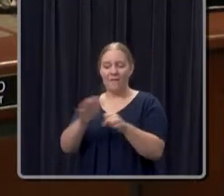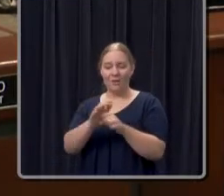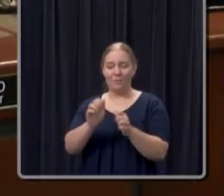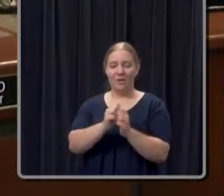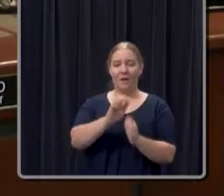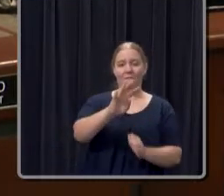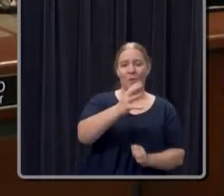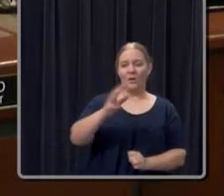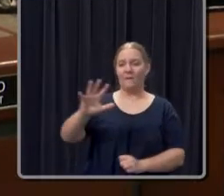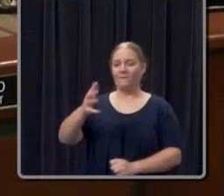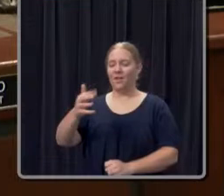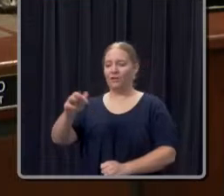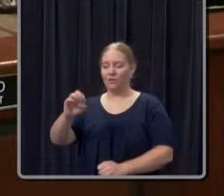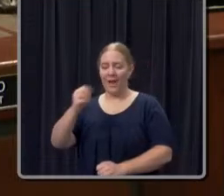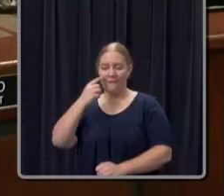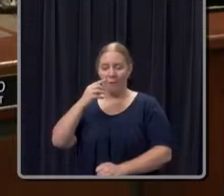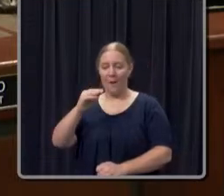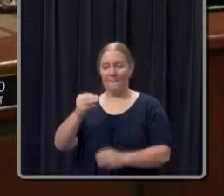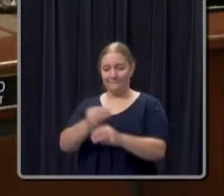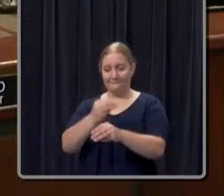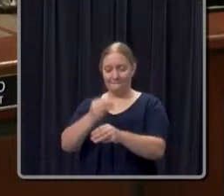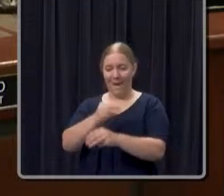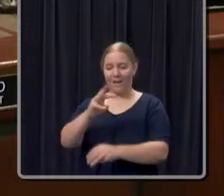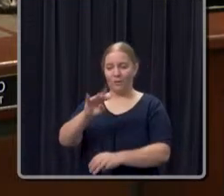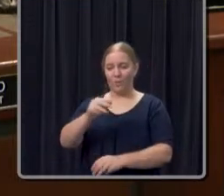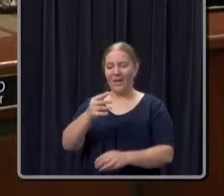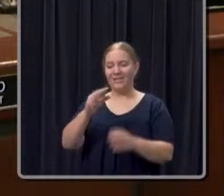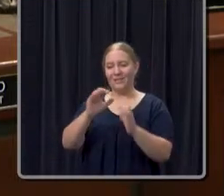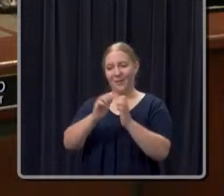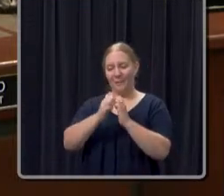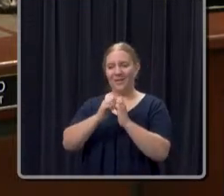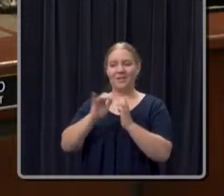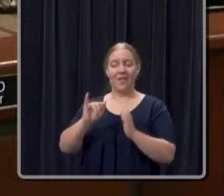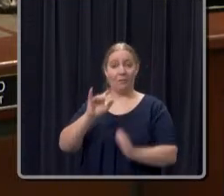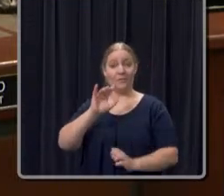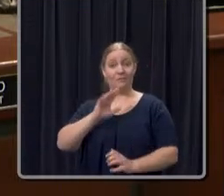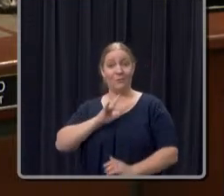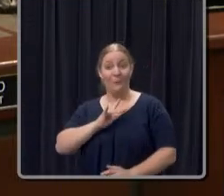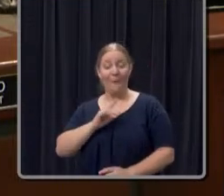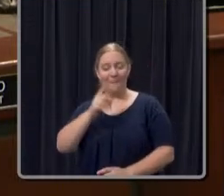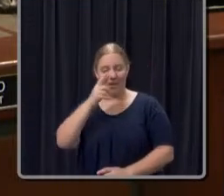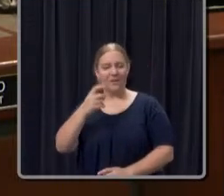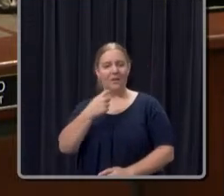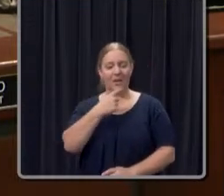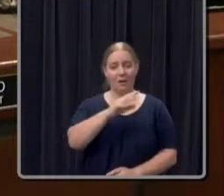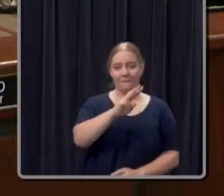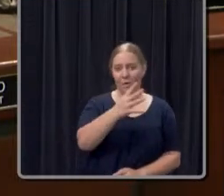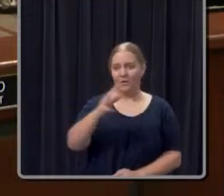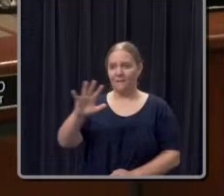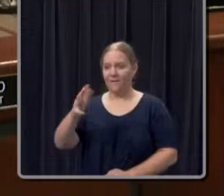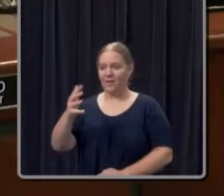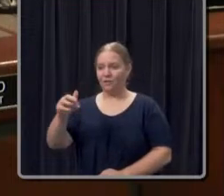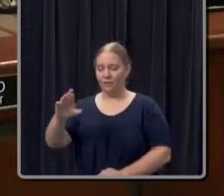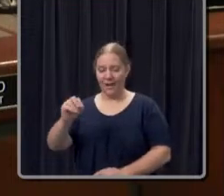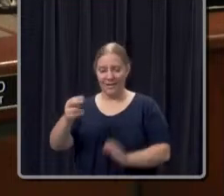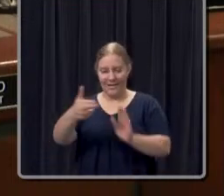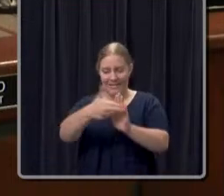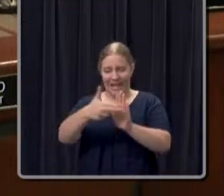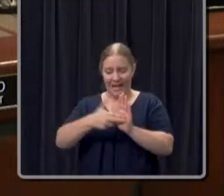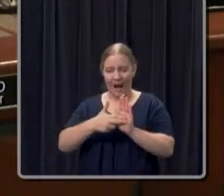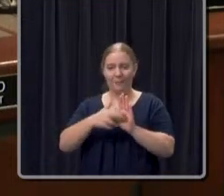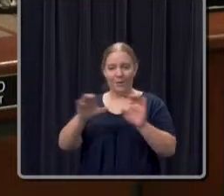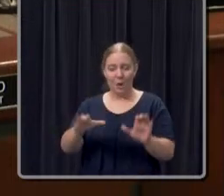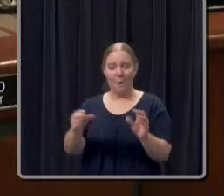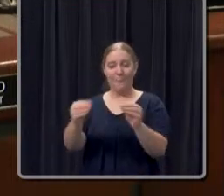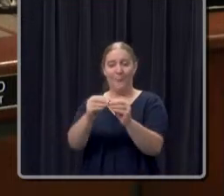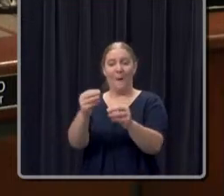part in a math wings competition, which I thought was just the coolest thing because I can tell you, as a 4th or 5th grader, signing up to do more math